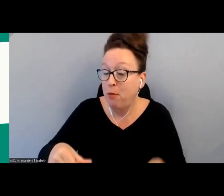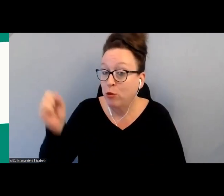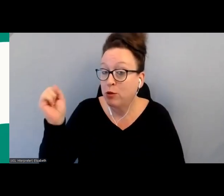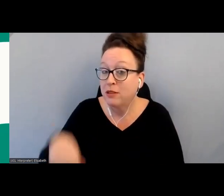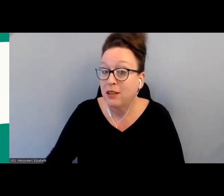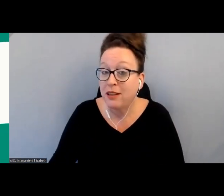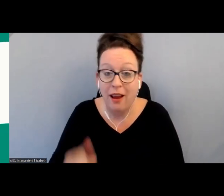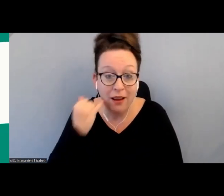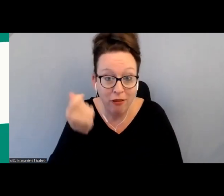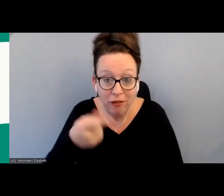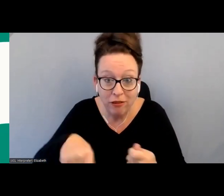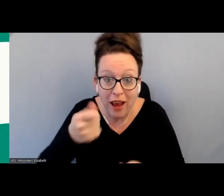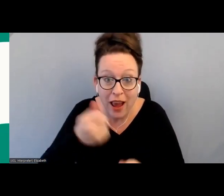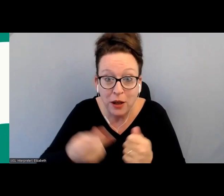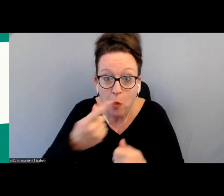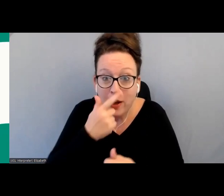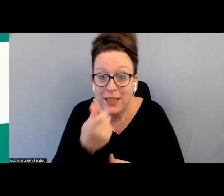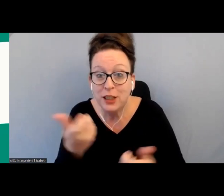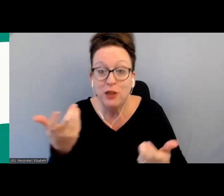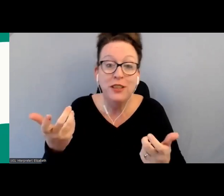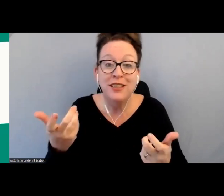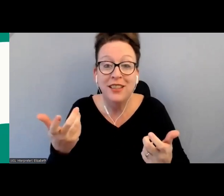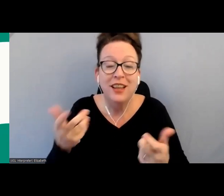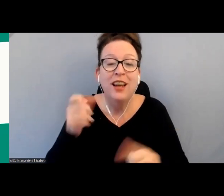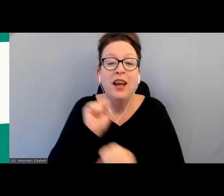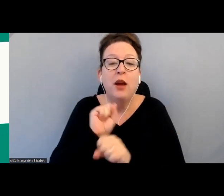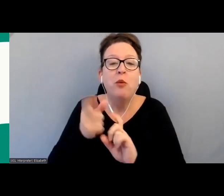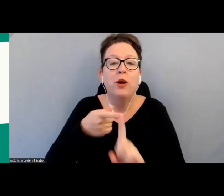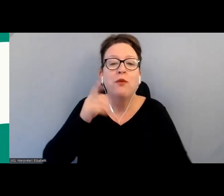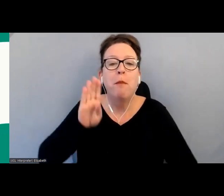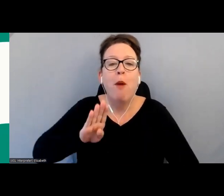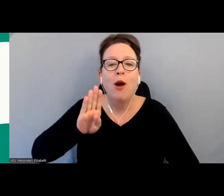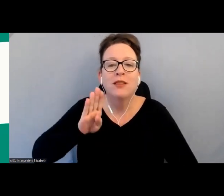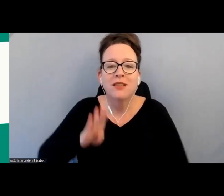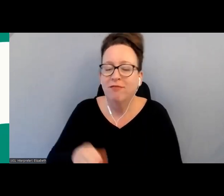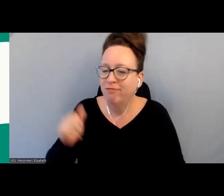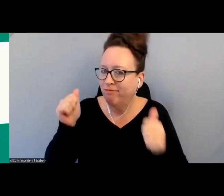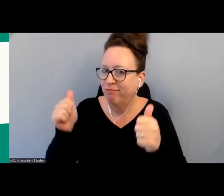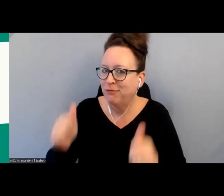anybody is interested. It's out of Boston. Great.